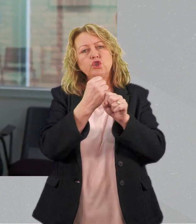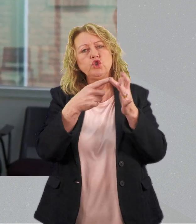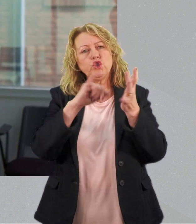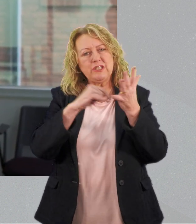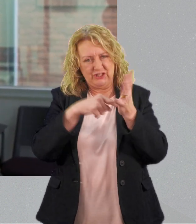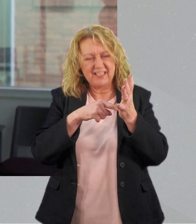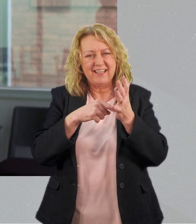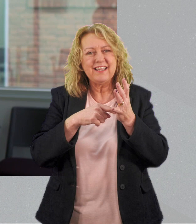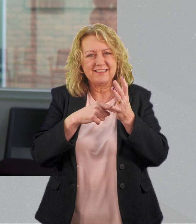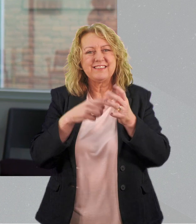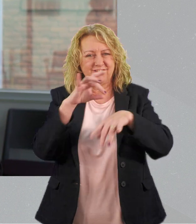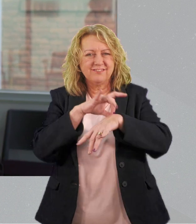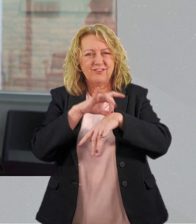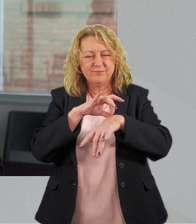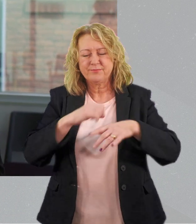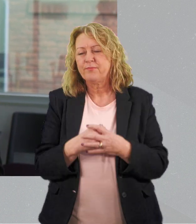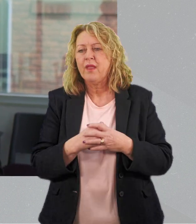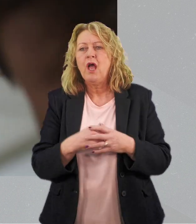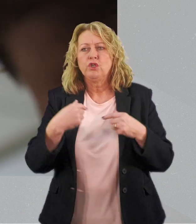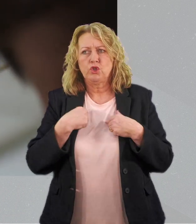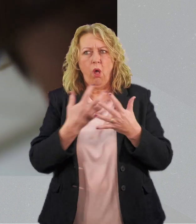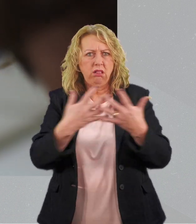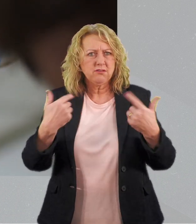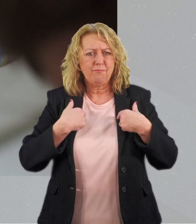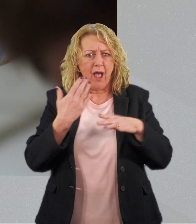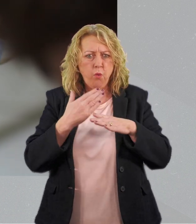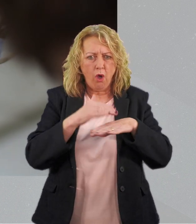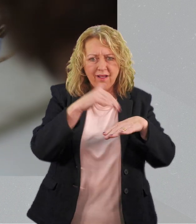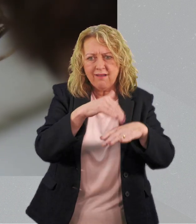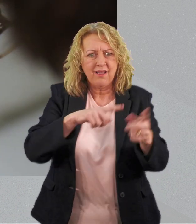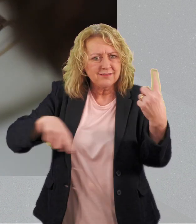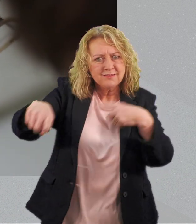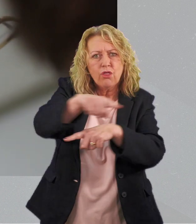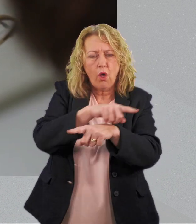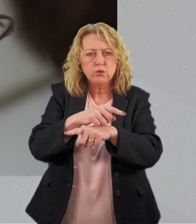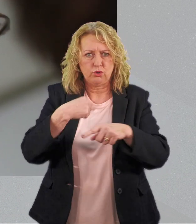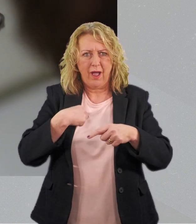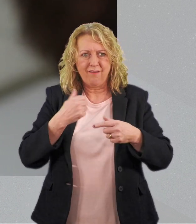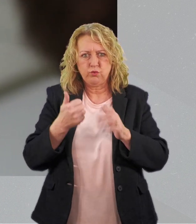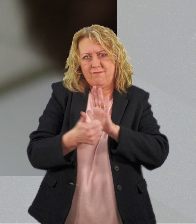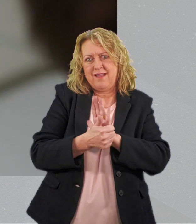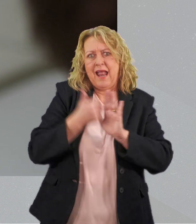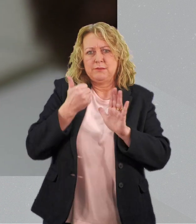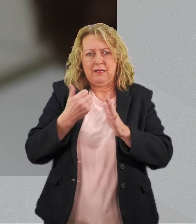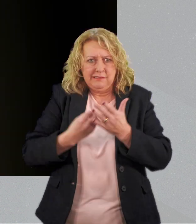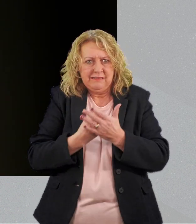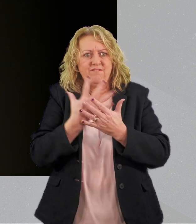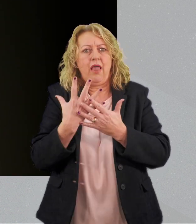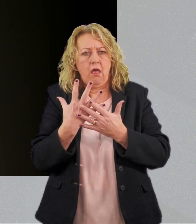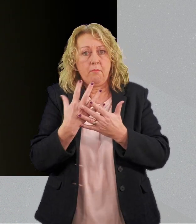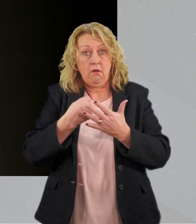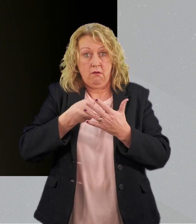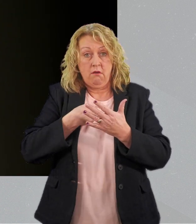my work is about the impact I can have on the patient in front of me. If you've developed an expertise, then you can